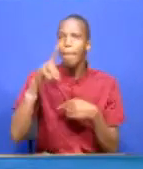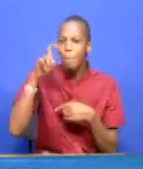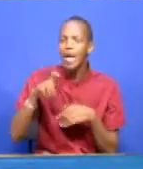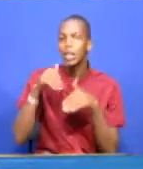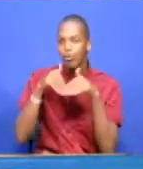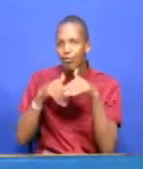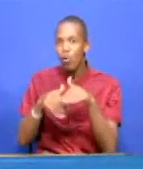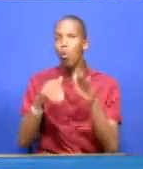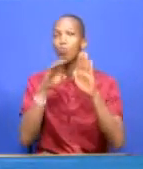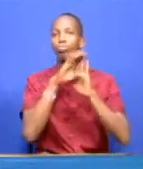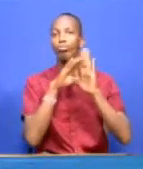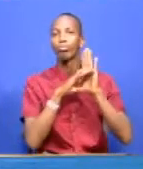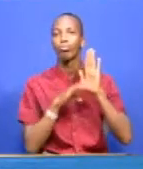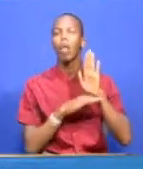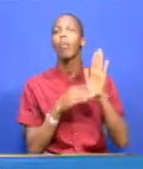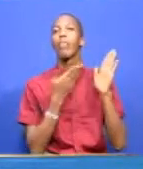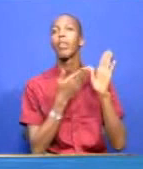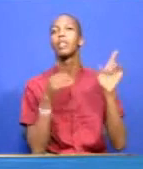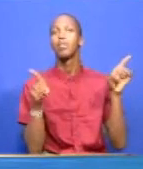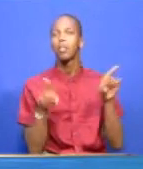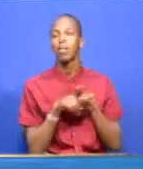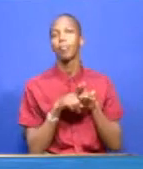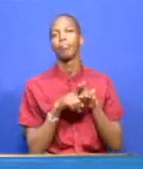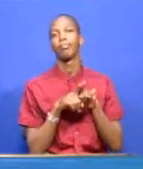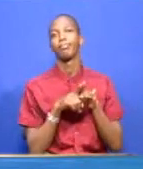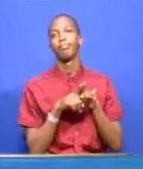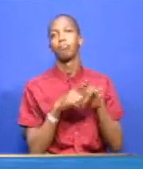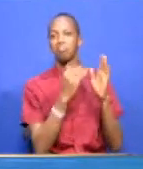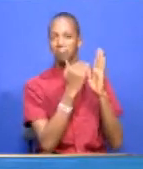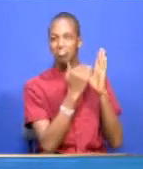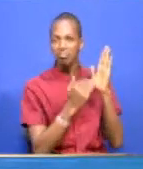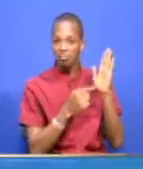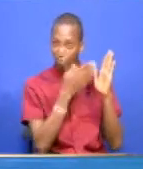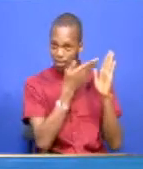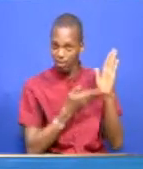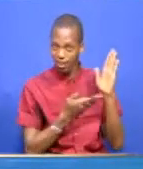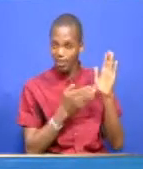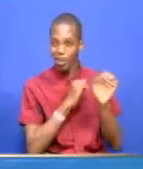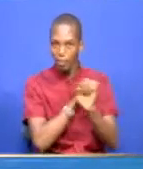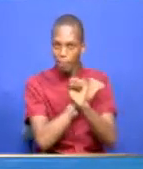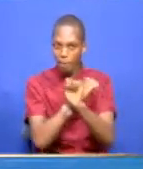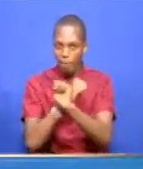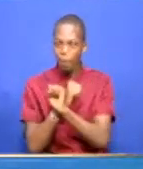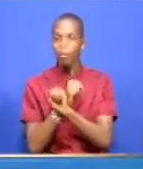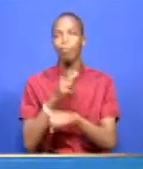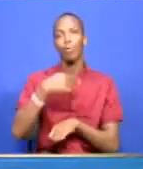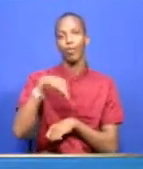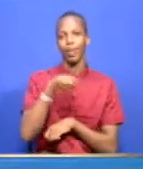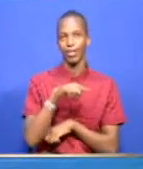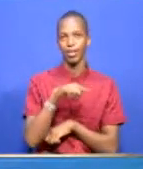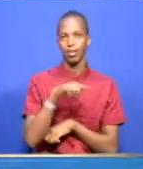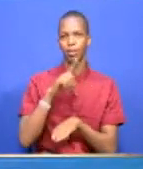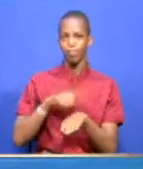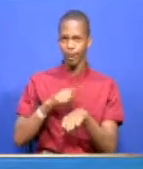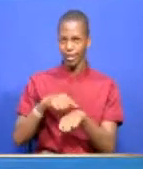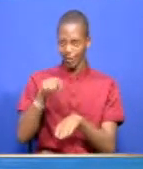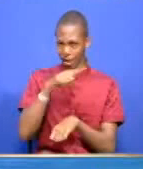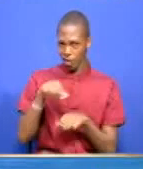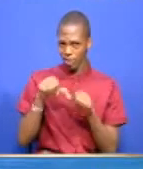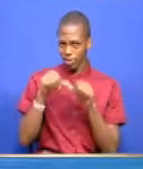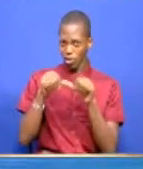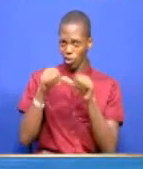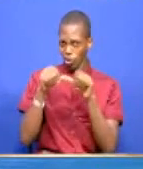This will truly make us our brothers and sisters keepers. As we continue to fight the COVID-19